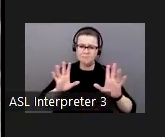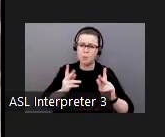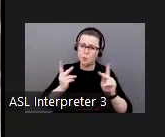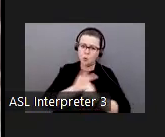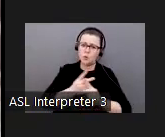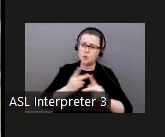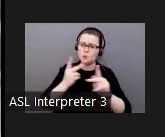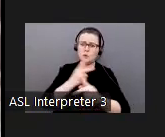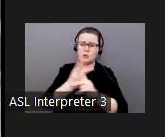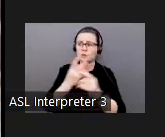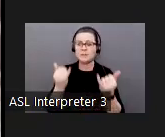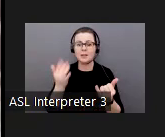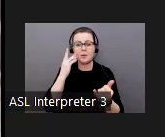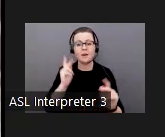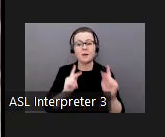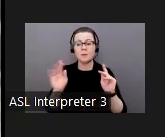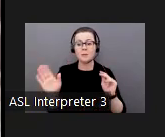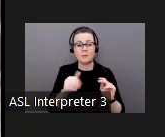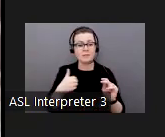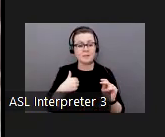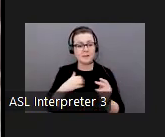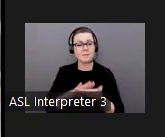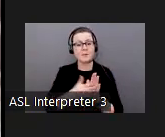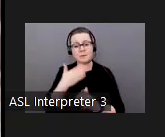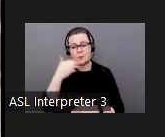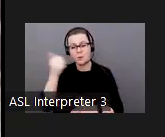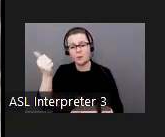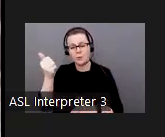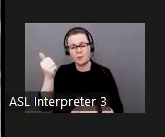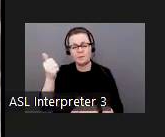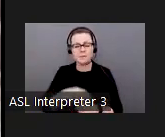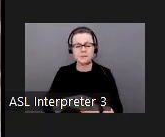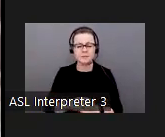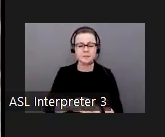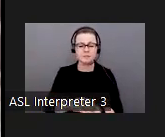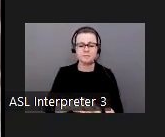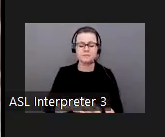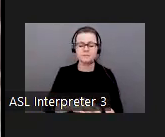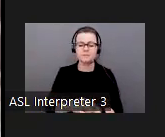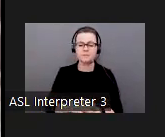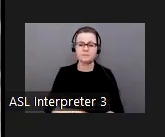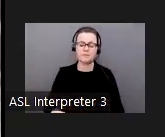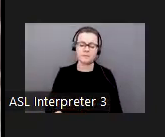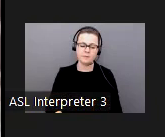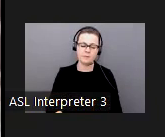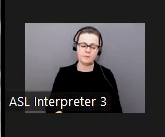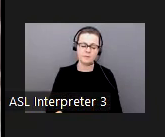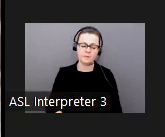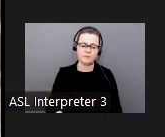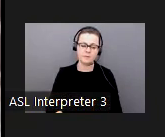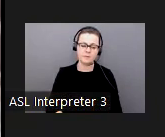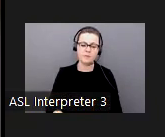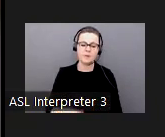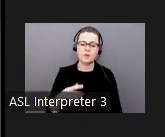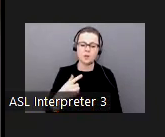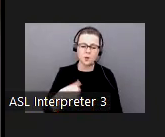learn about what it means in later life and how we can respond well